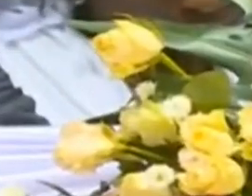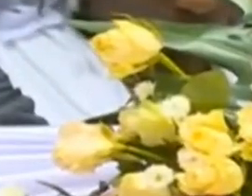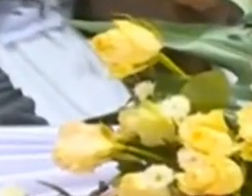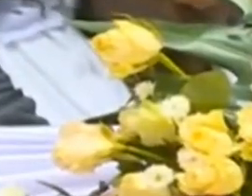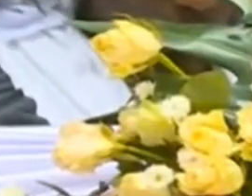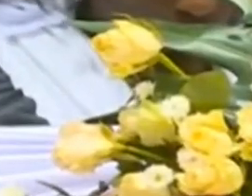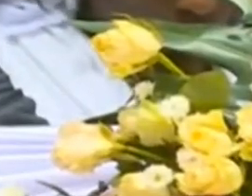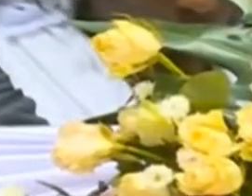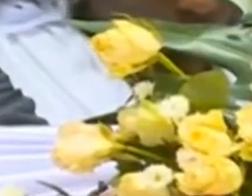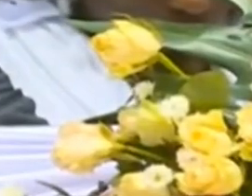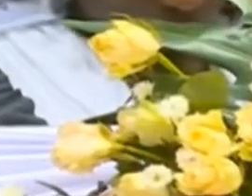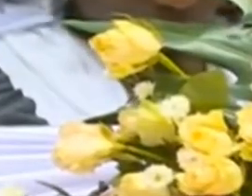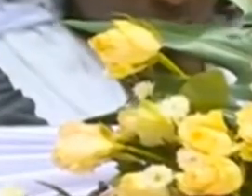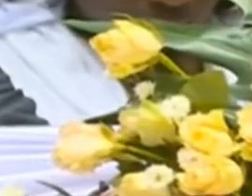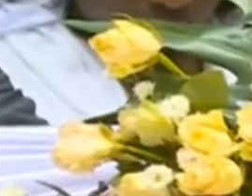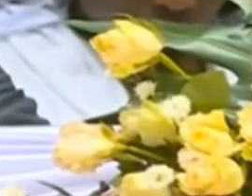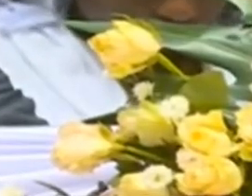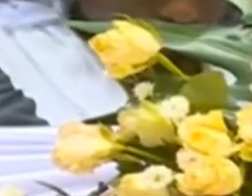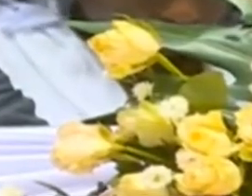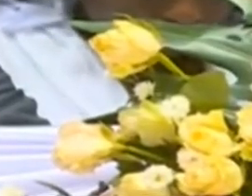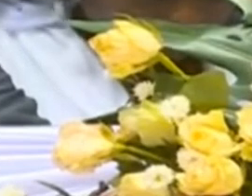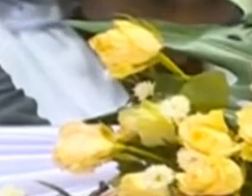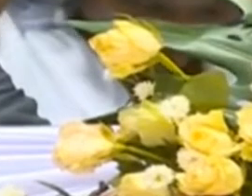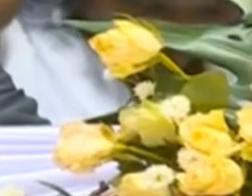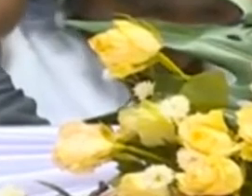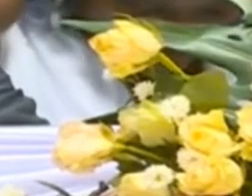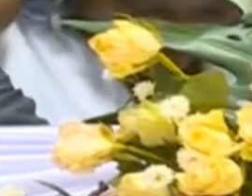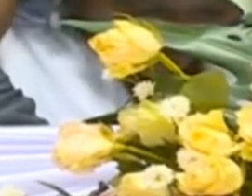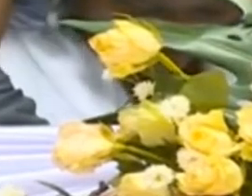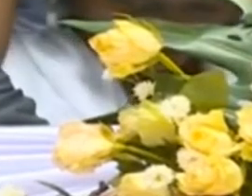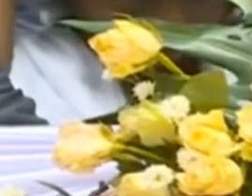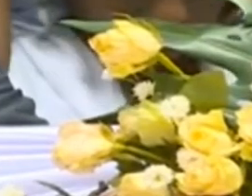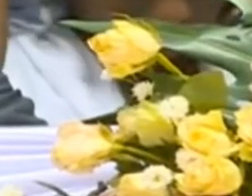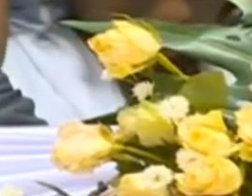Apostle Mela Oyunga, then breaking the curses